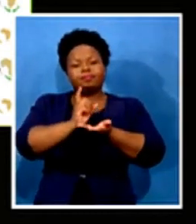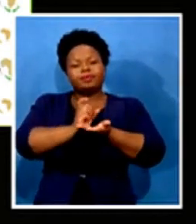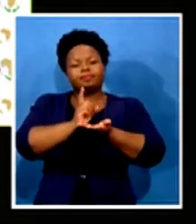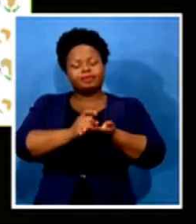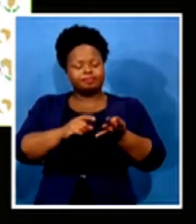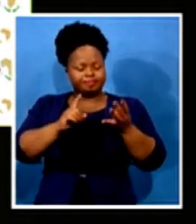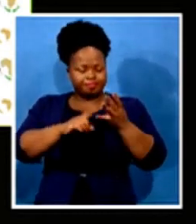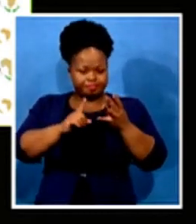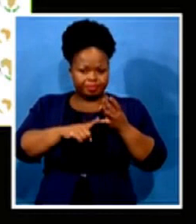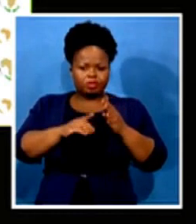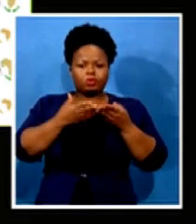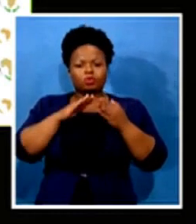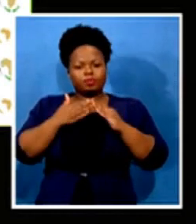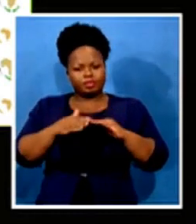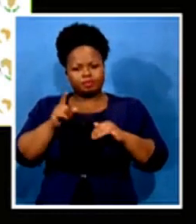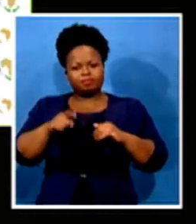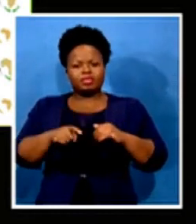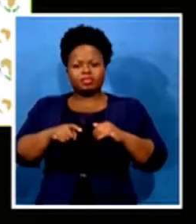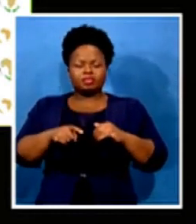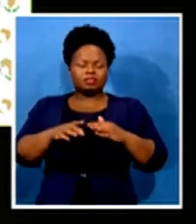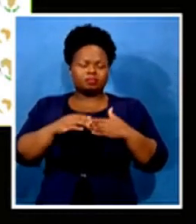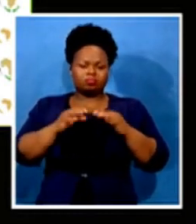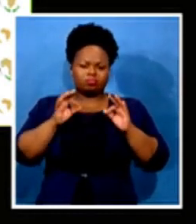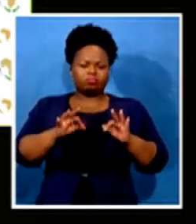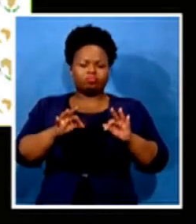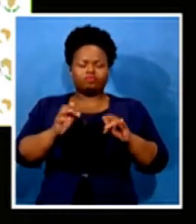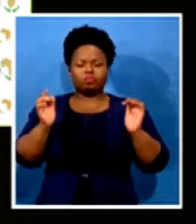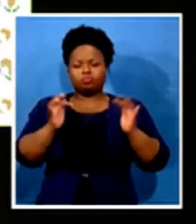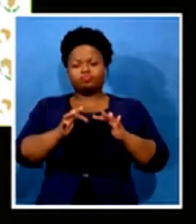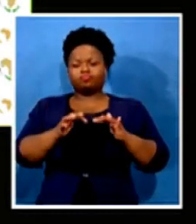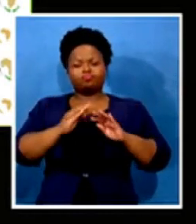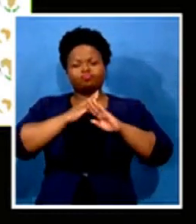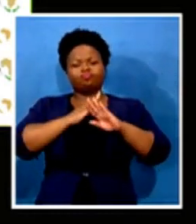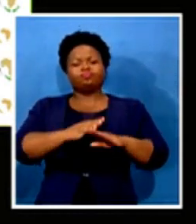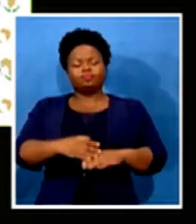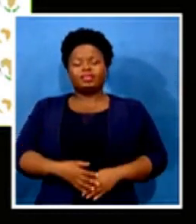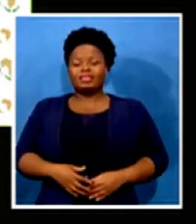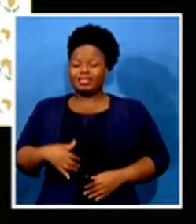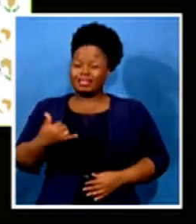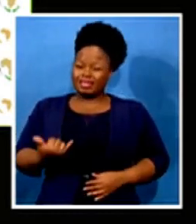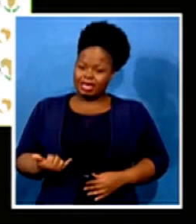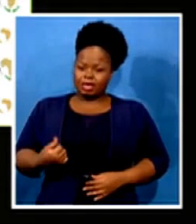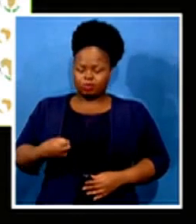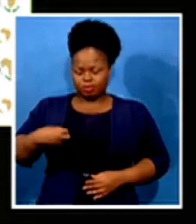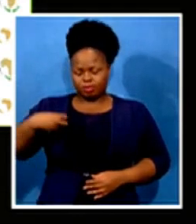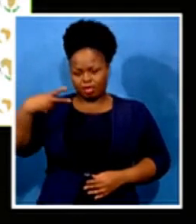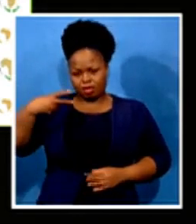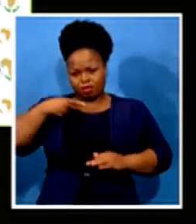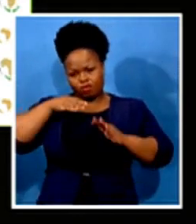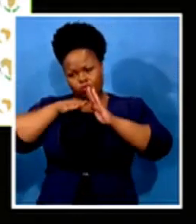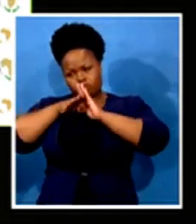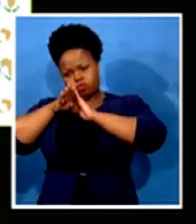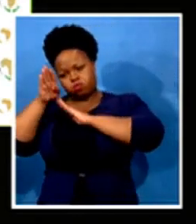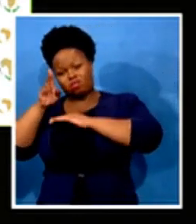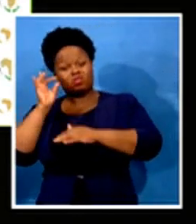leadership there. The second wave is here, and is here with vengeance. I think we heard the numbers today, an increase of about